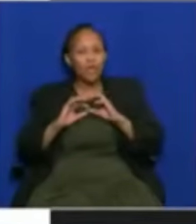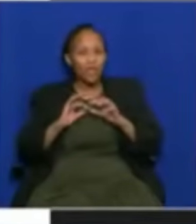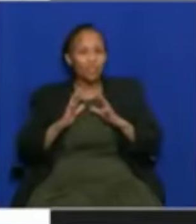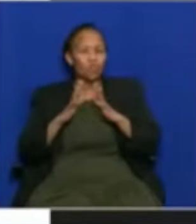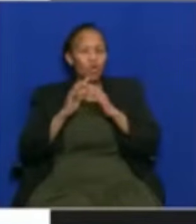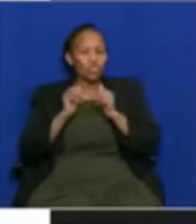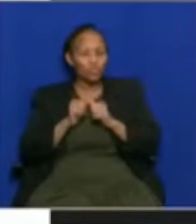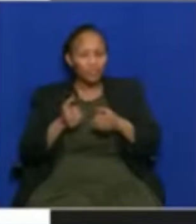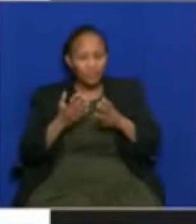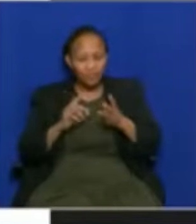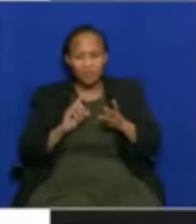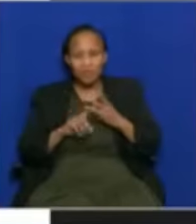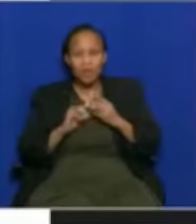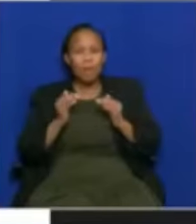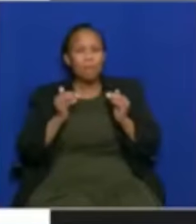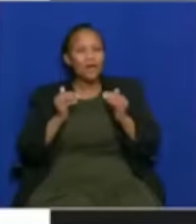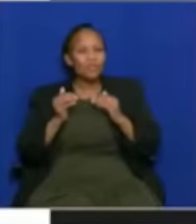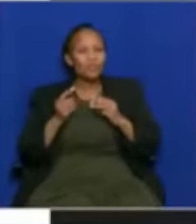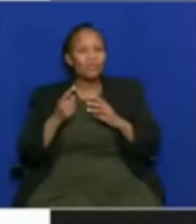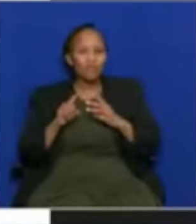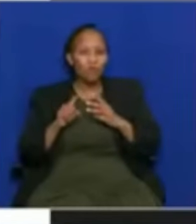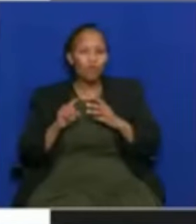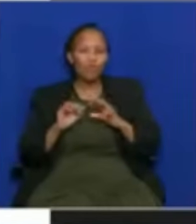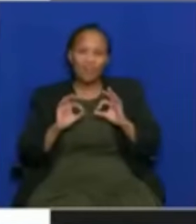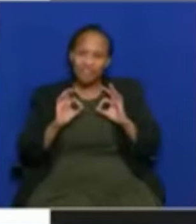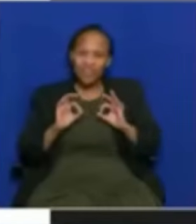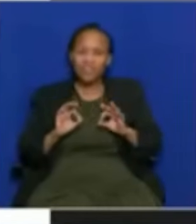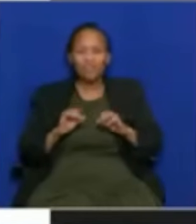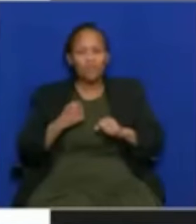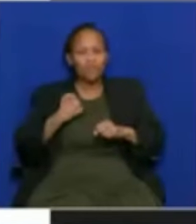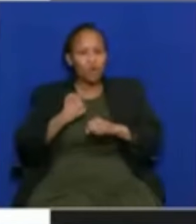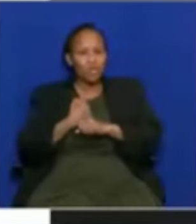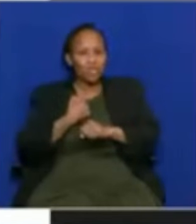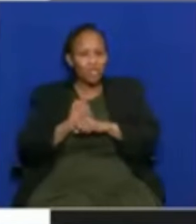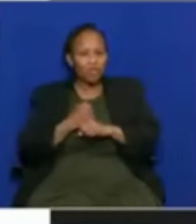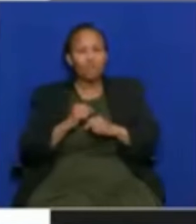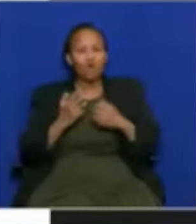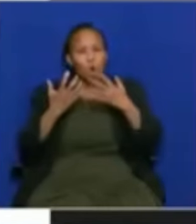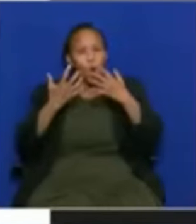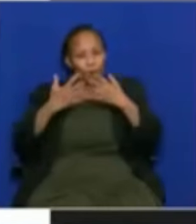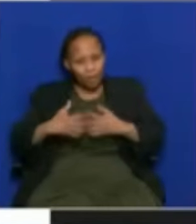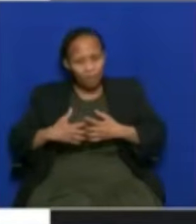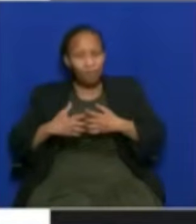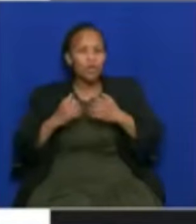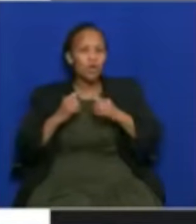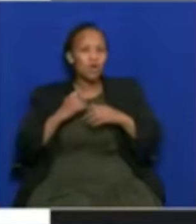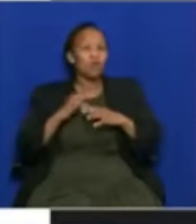of effective functioning of mechanical workshop services,